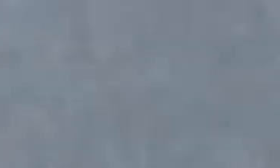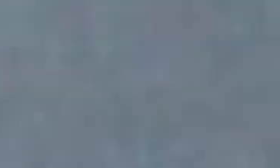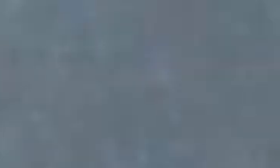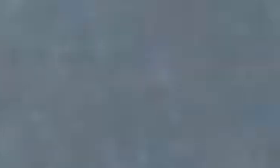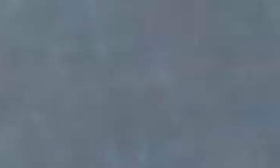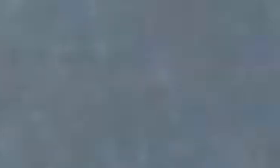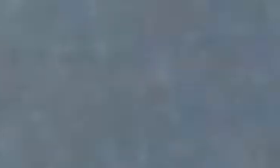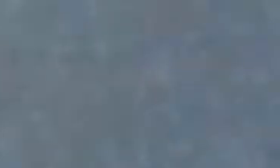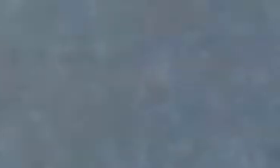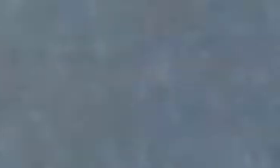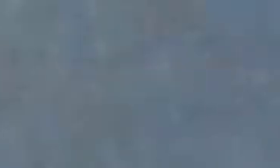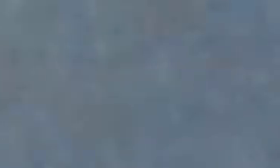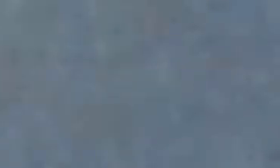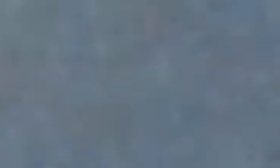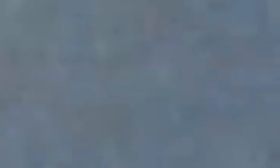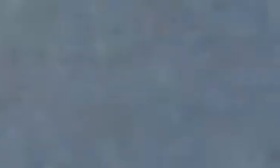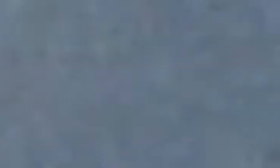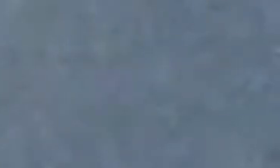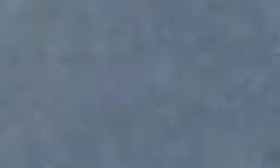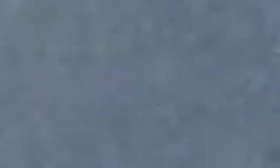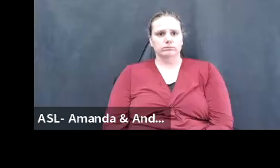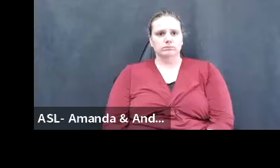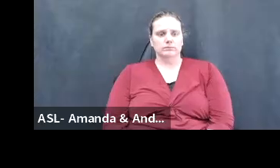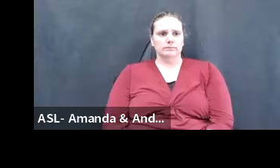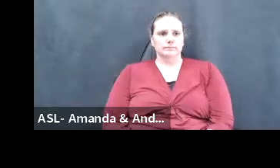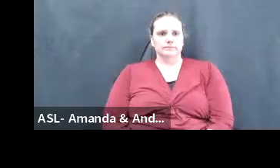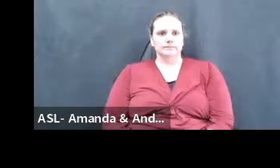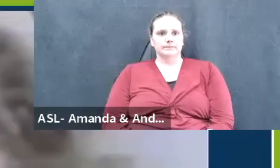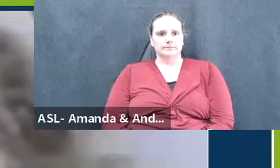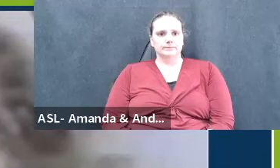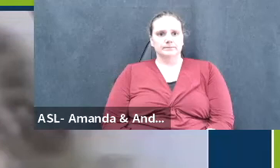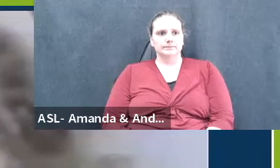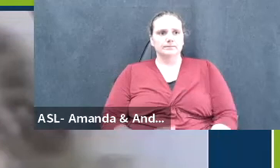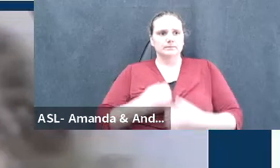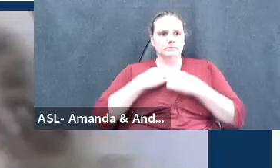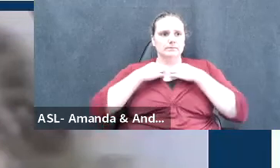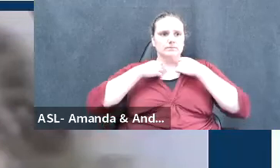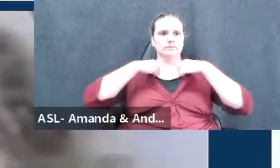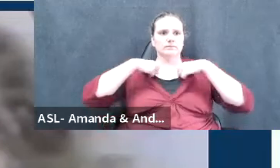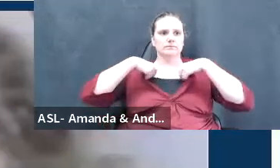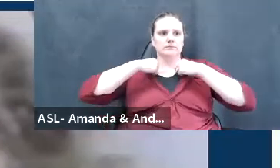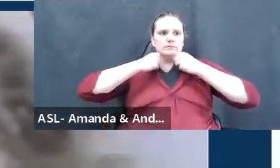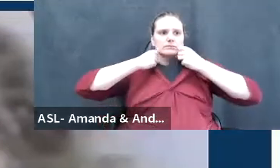to put the photograph on the page. Thank you.